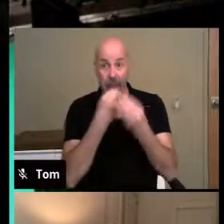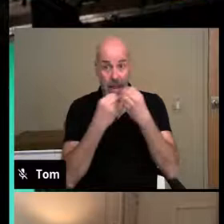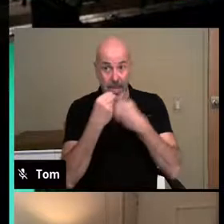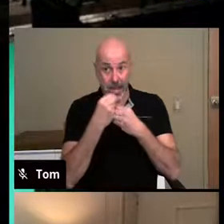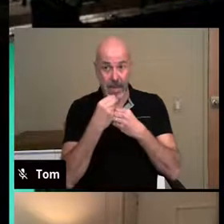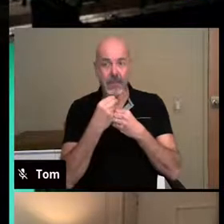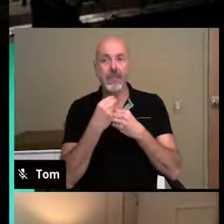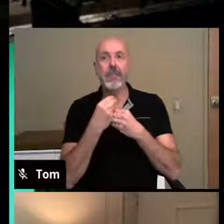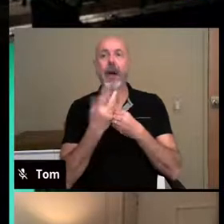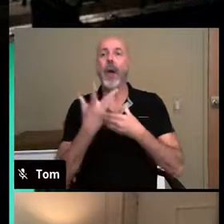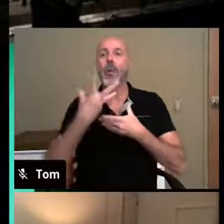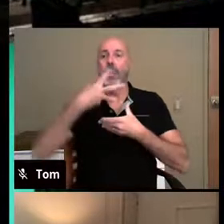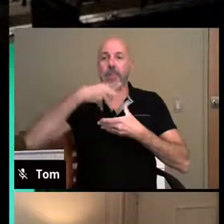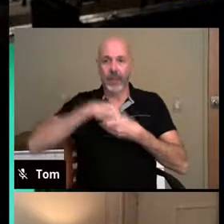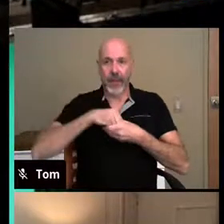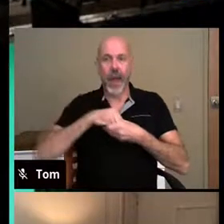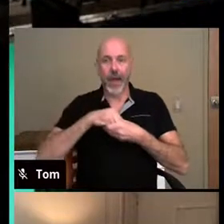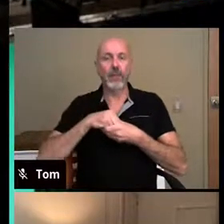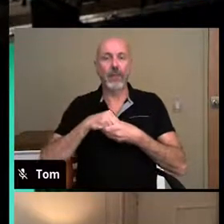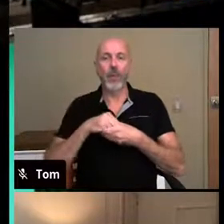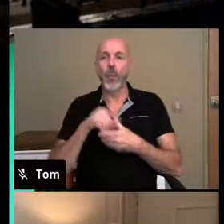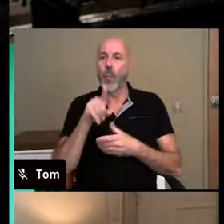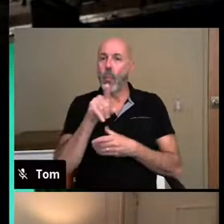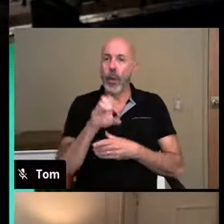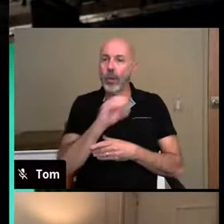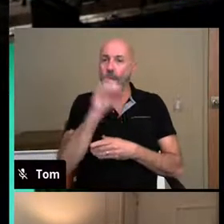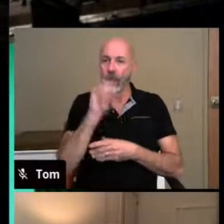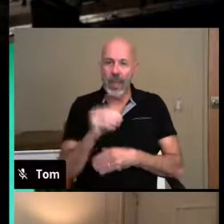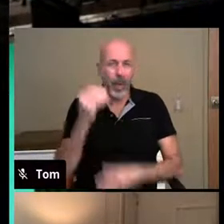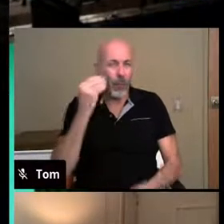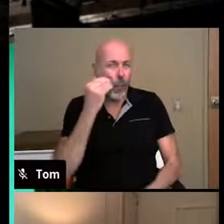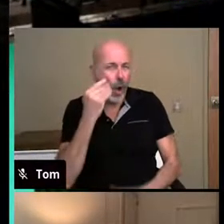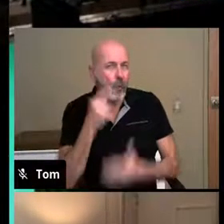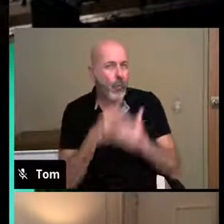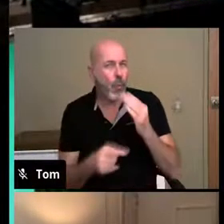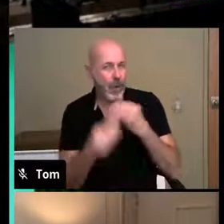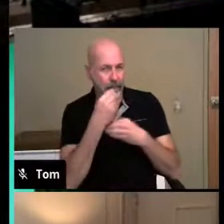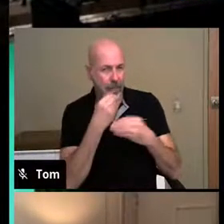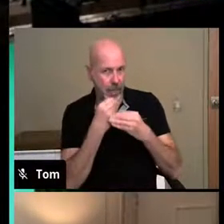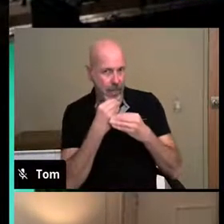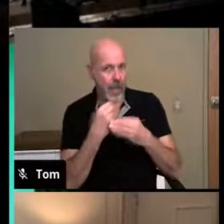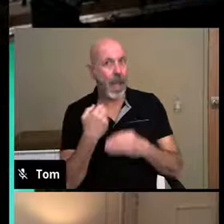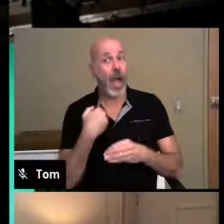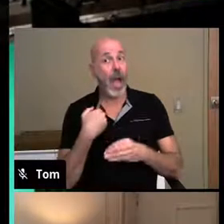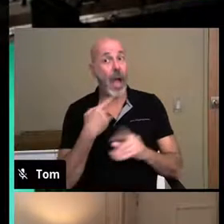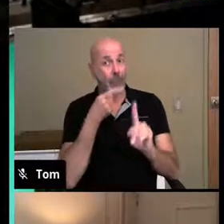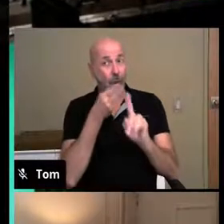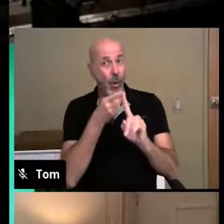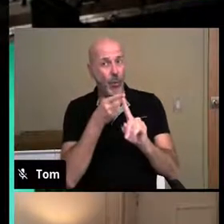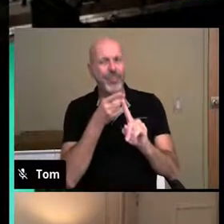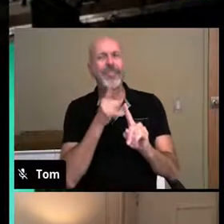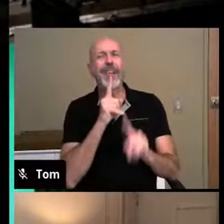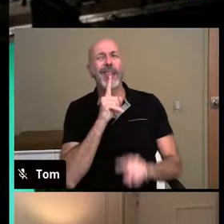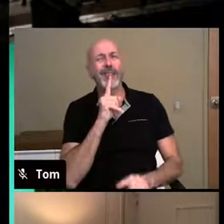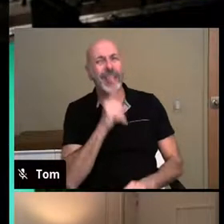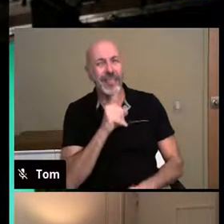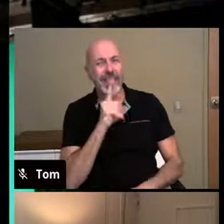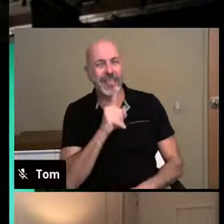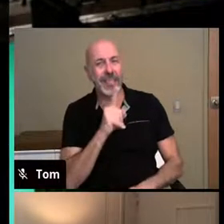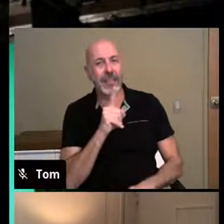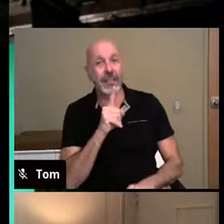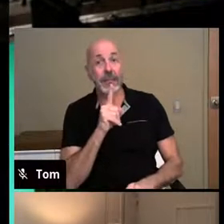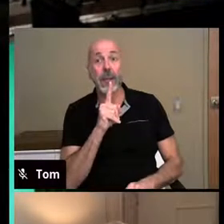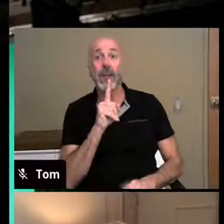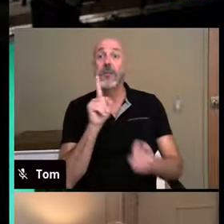into MyFitnessPal, to be 100% aware, to have realistic goals, to meet with my nutritionist for